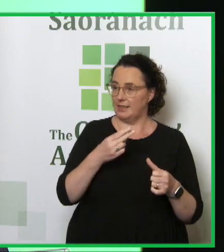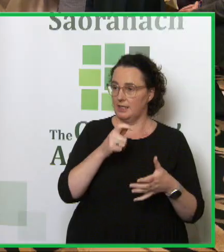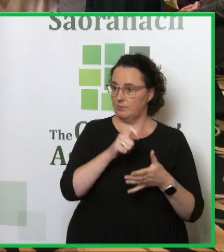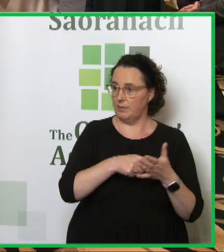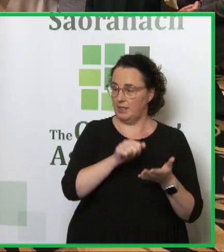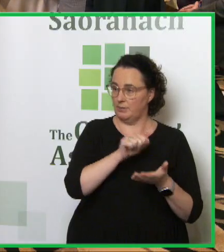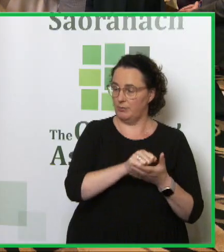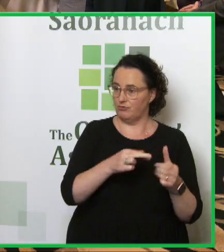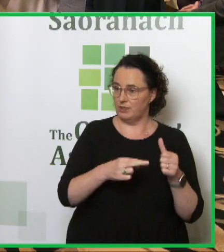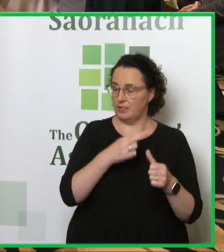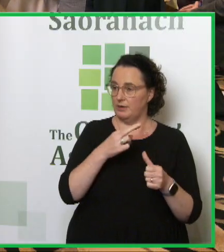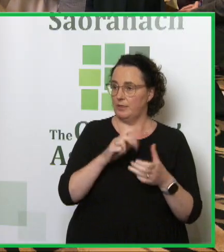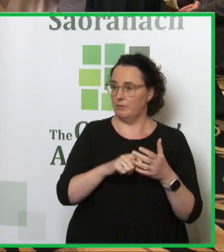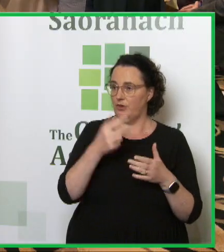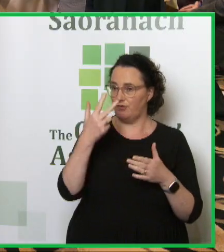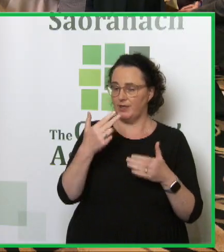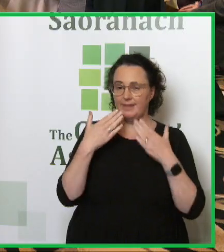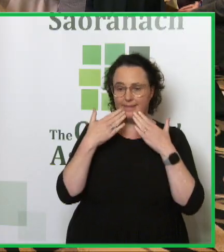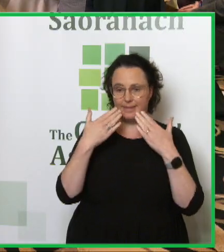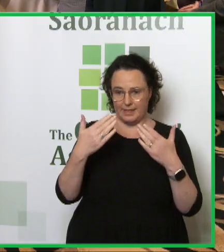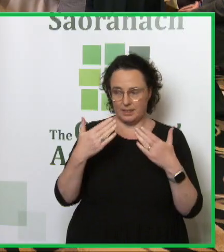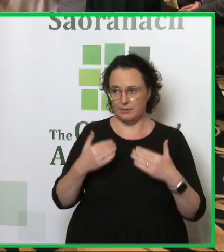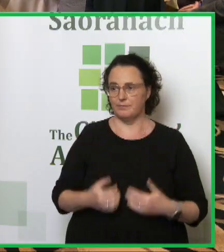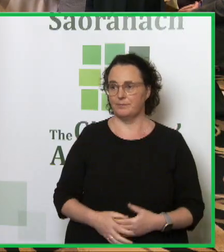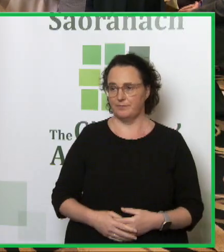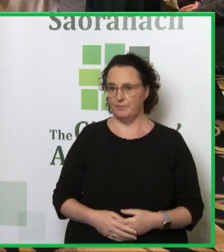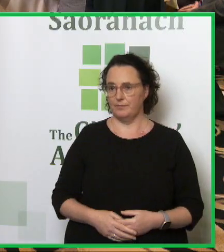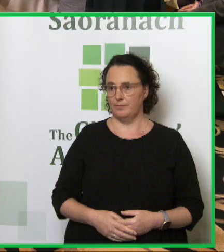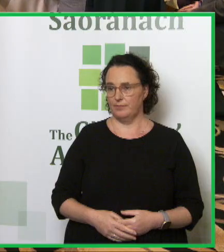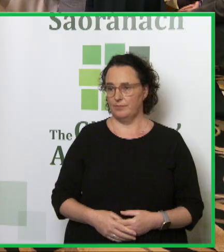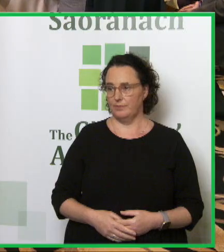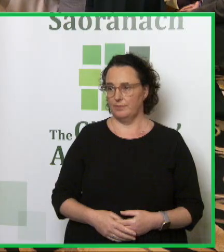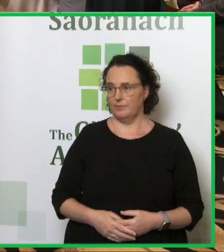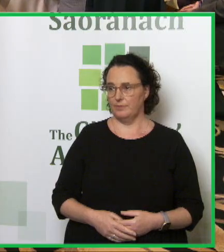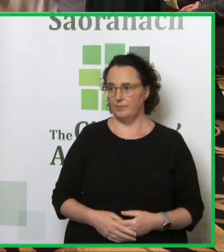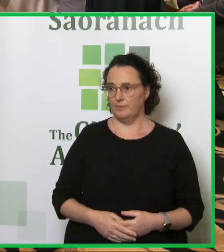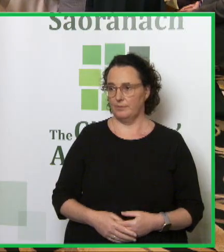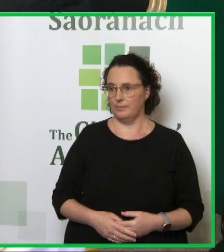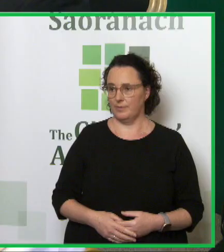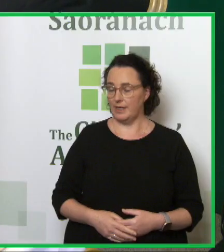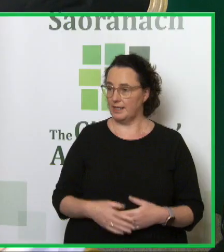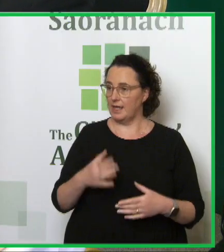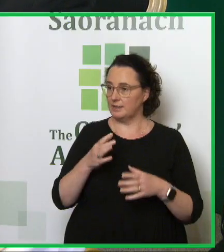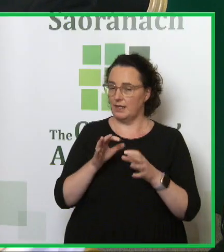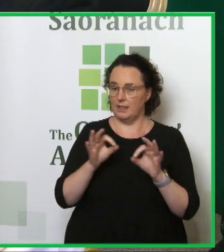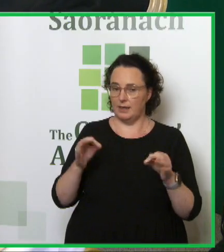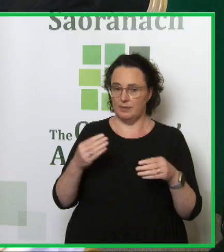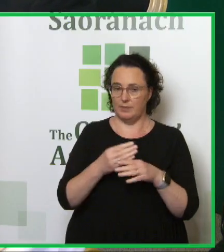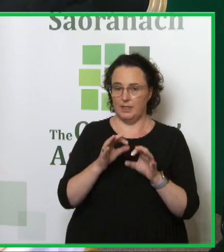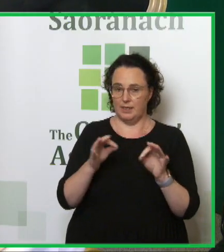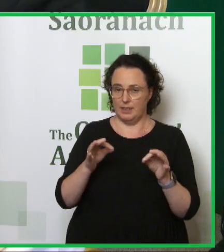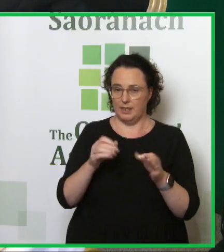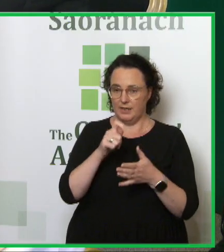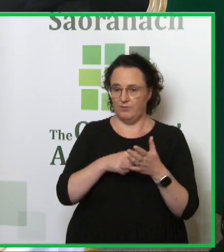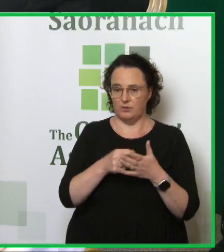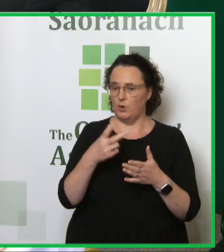3. Okay, quick show of hands. Thank you very much for working through us. A line by line vote? No, okay. We'll just bring the ballot paper. Yeah.